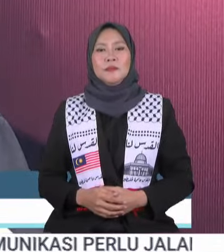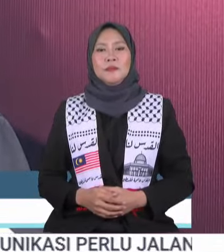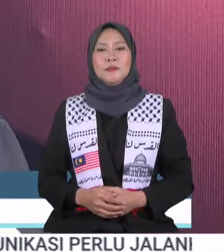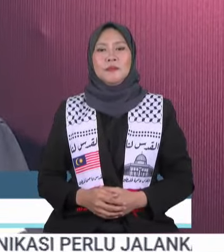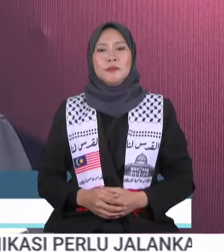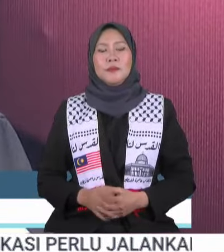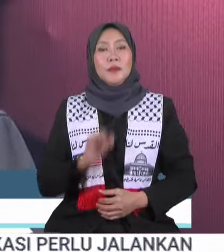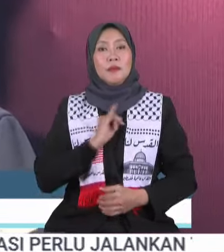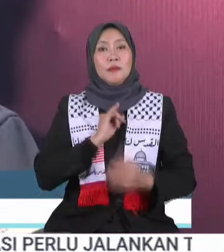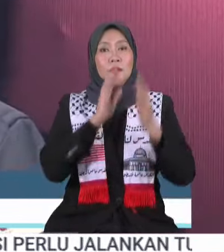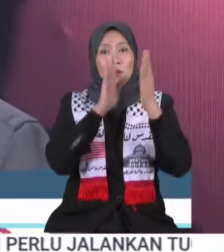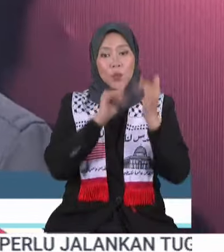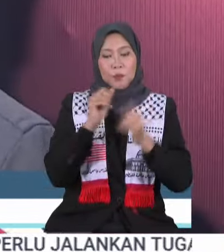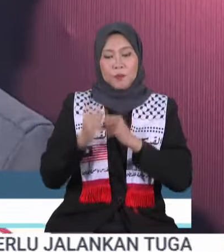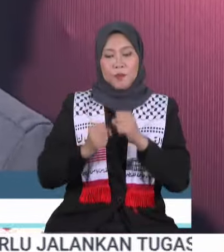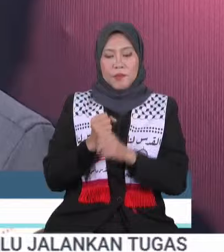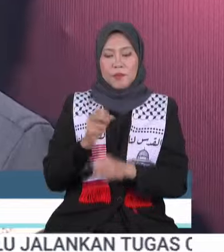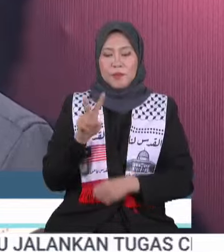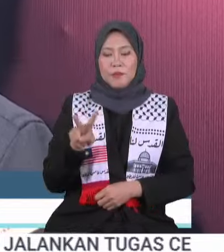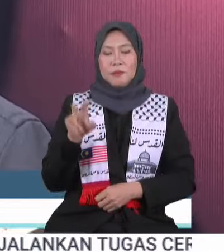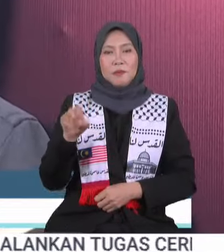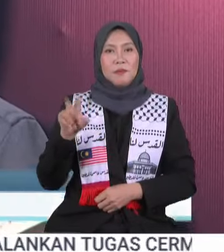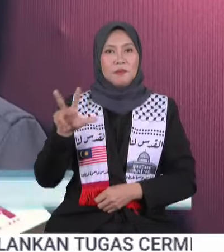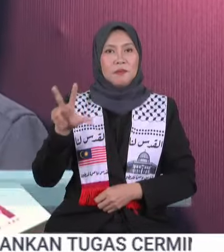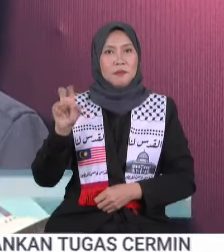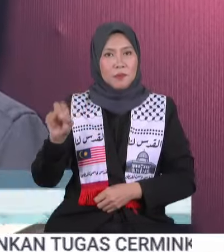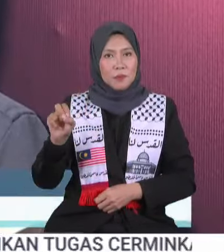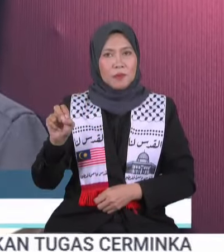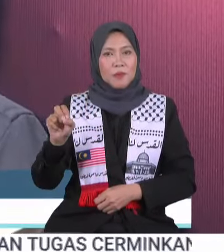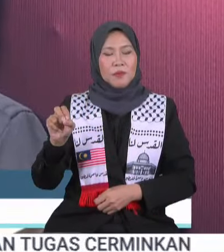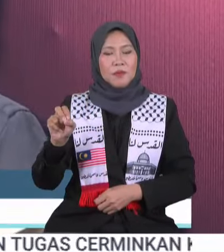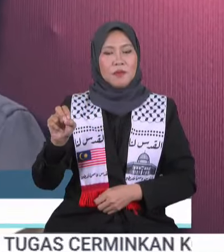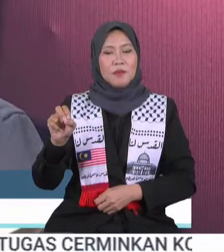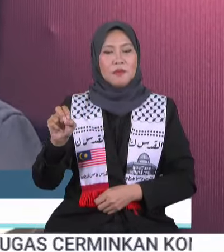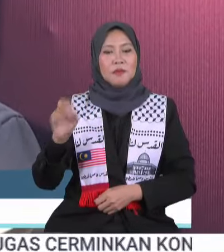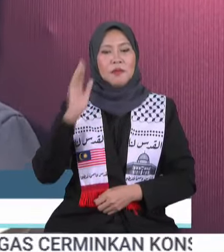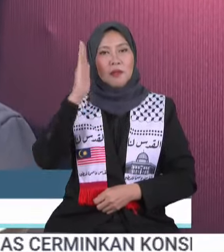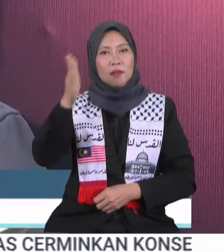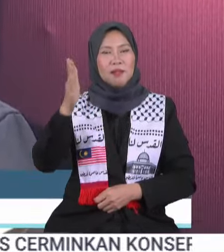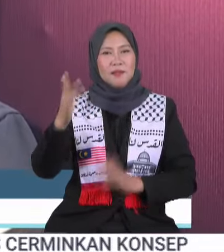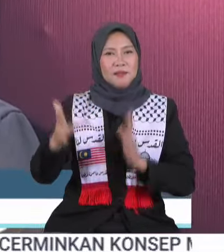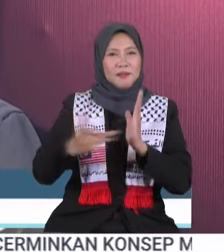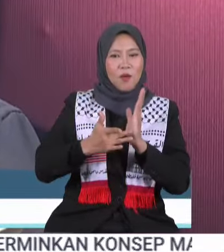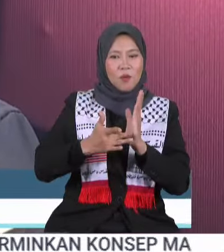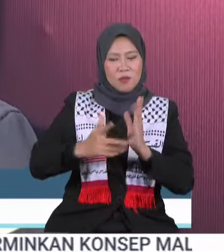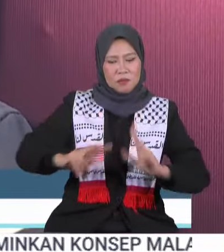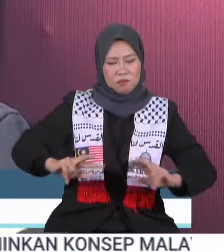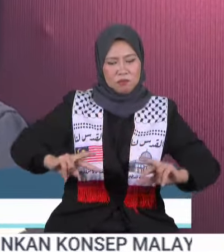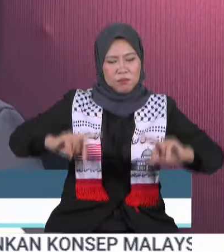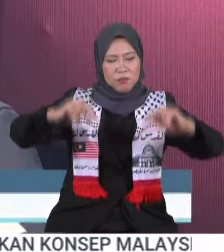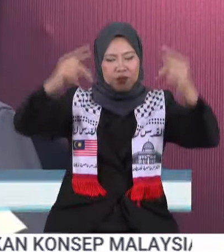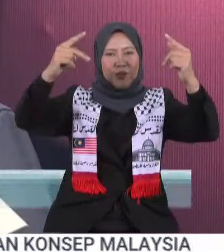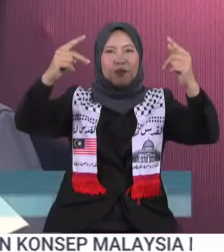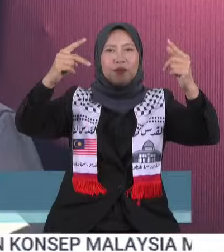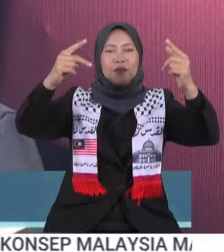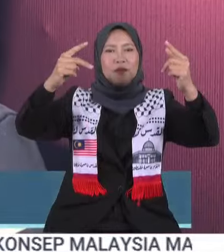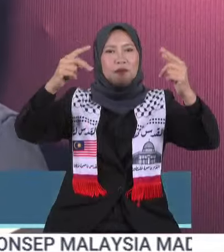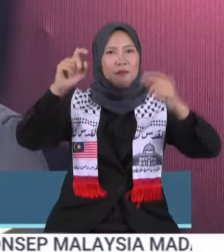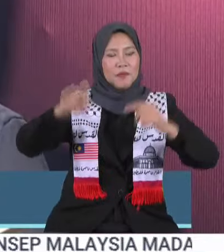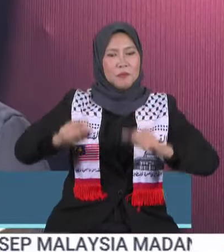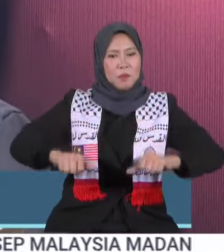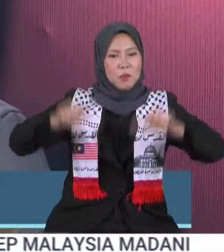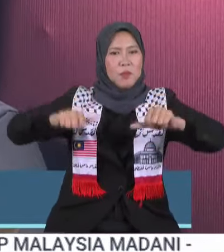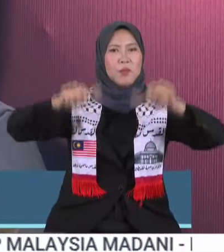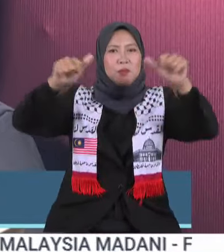We are hoping by 2030 we'll become a high-tech nation, which we are